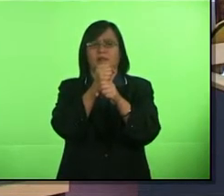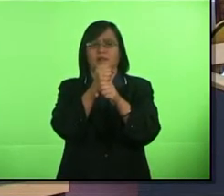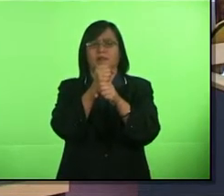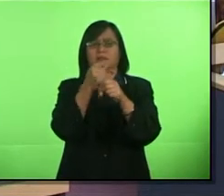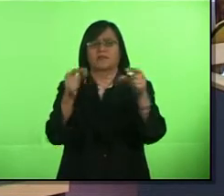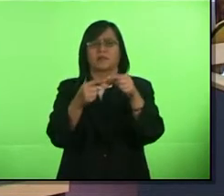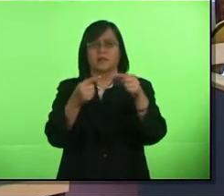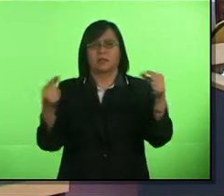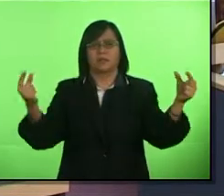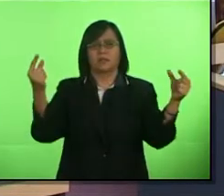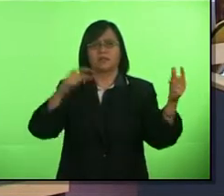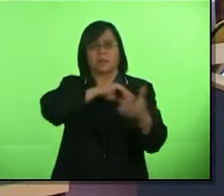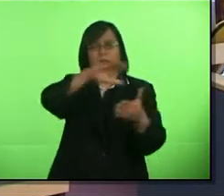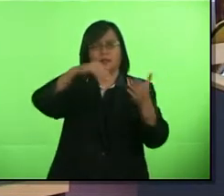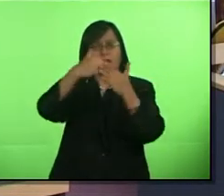impression